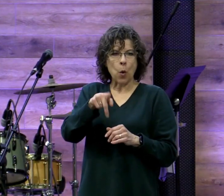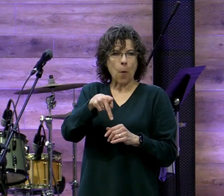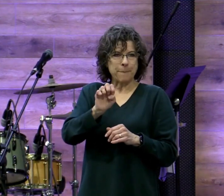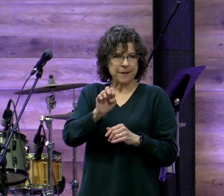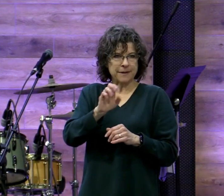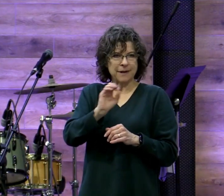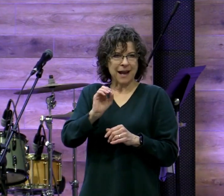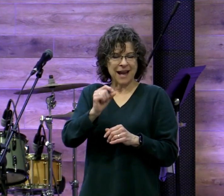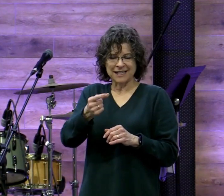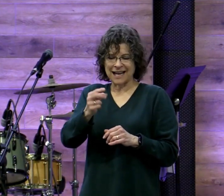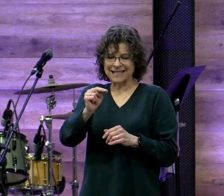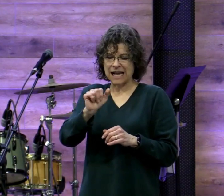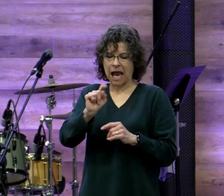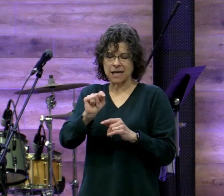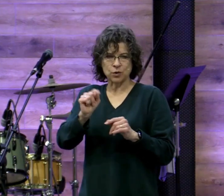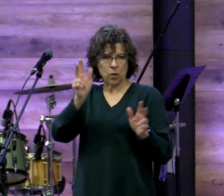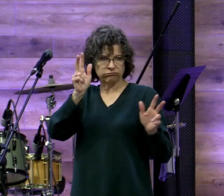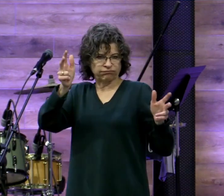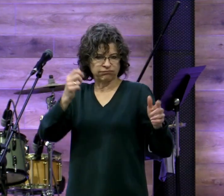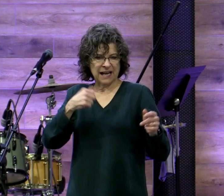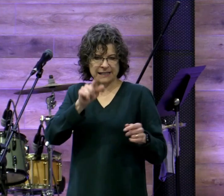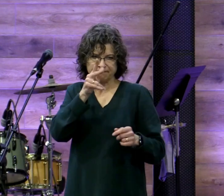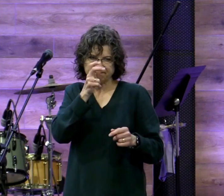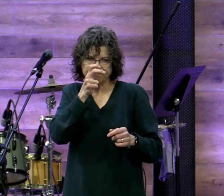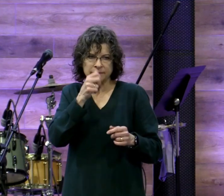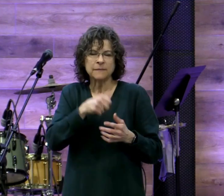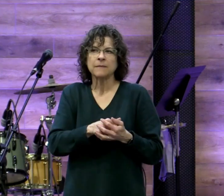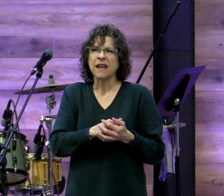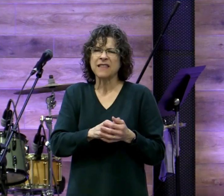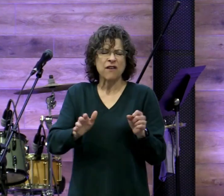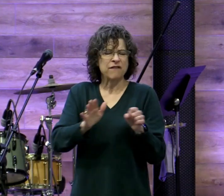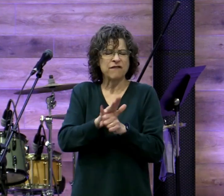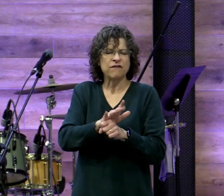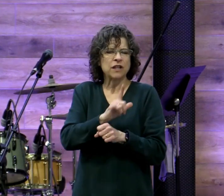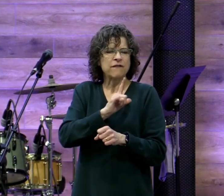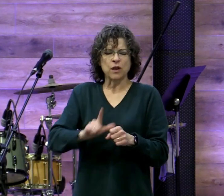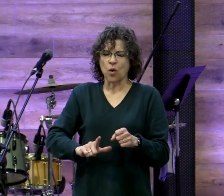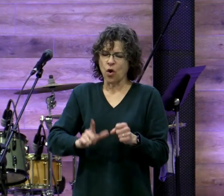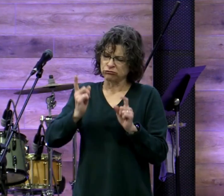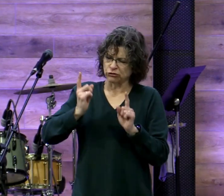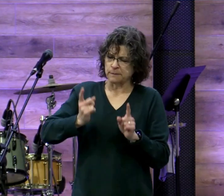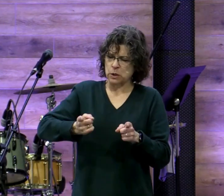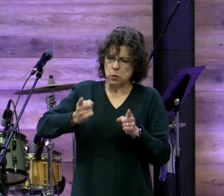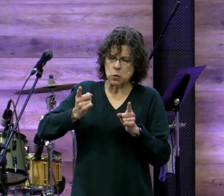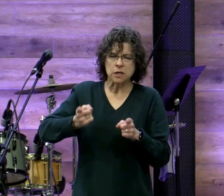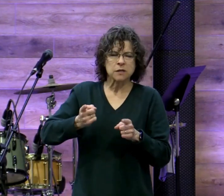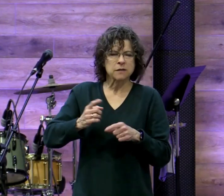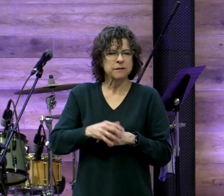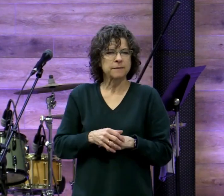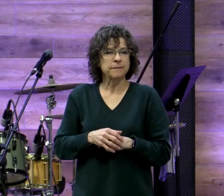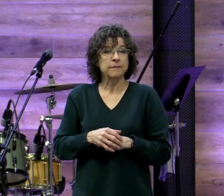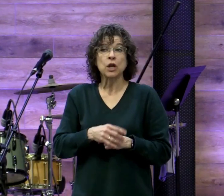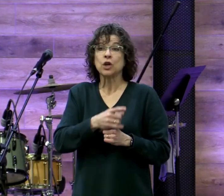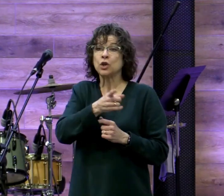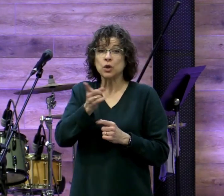of the wrath of the Lord, the rebuke of your God. Therefore, hear this, you who are afflicted, who are drunk,